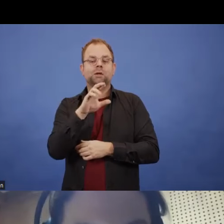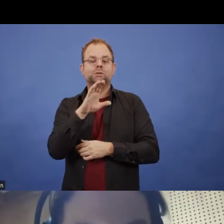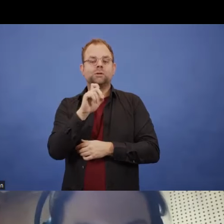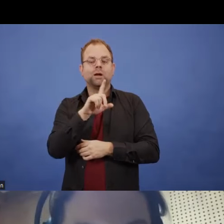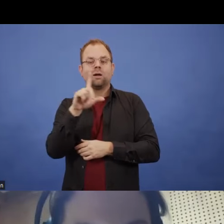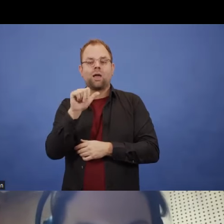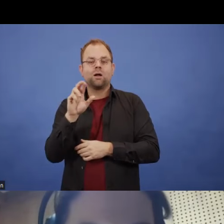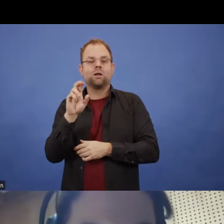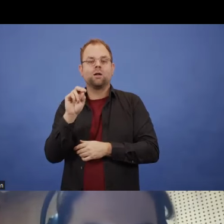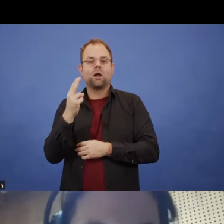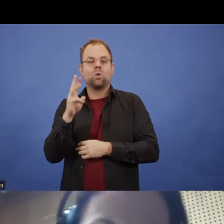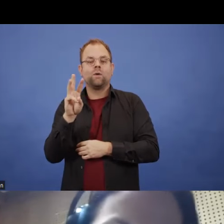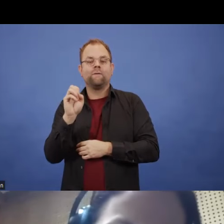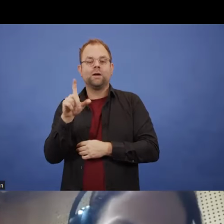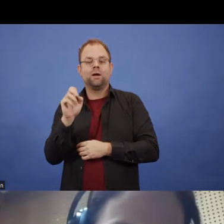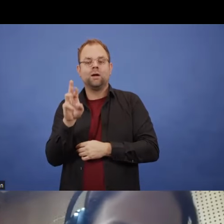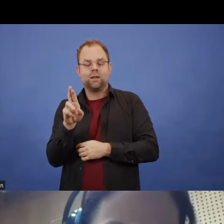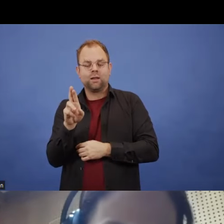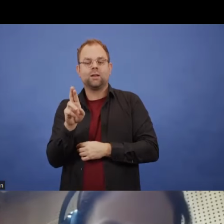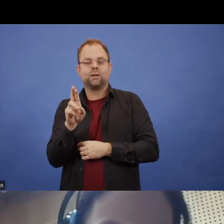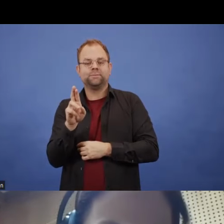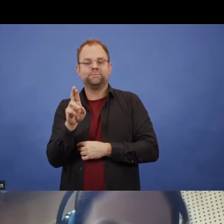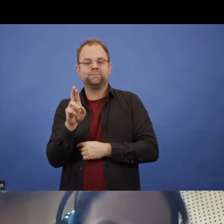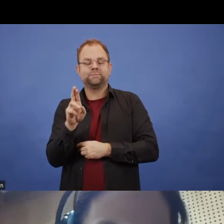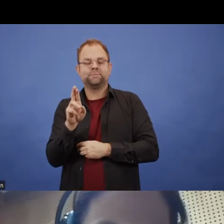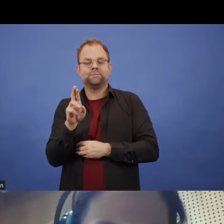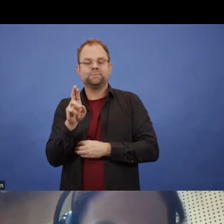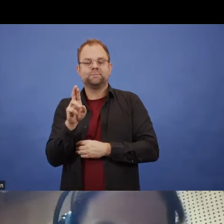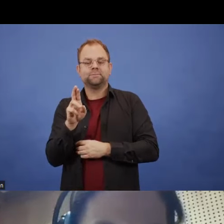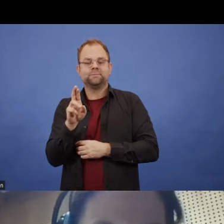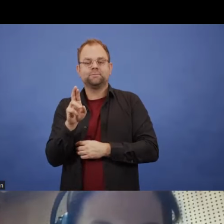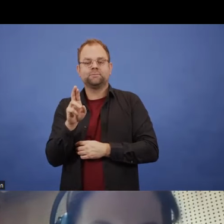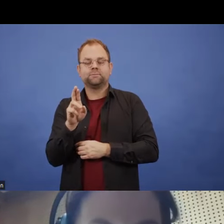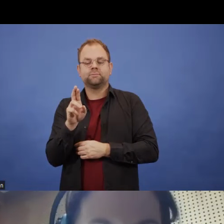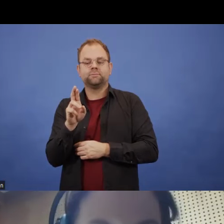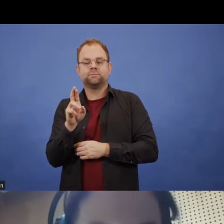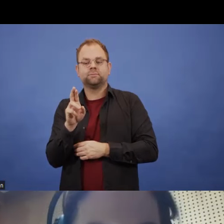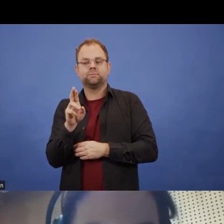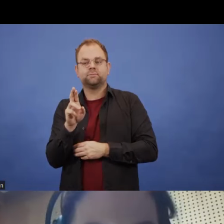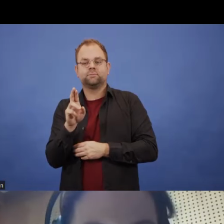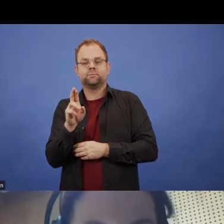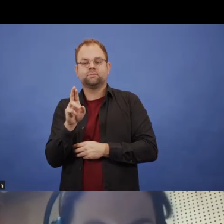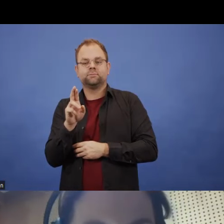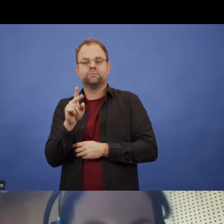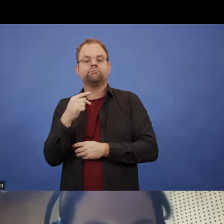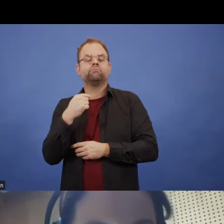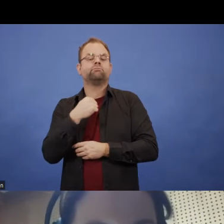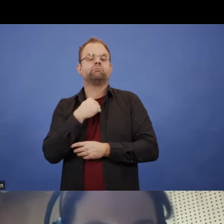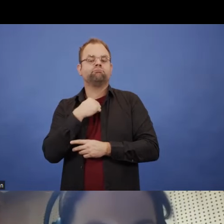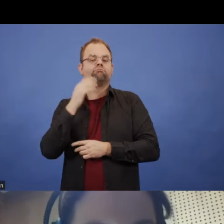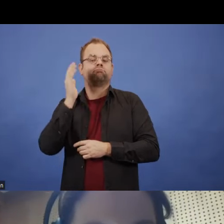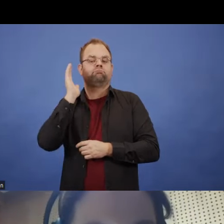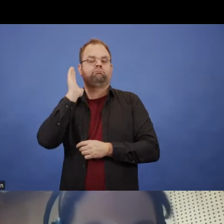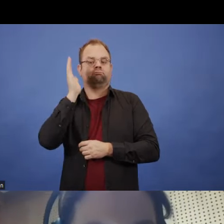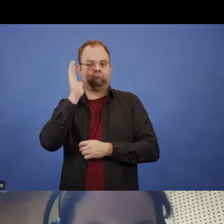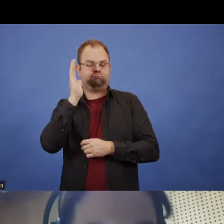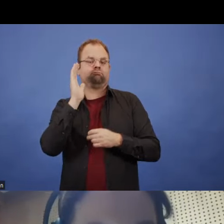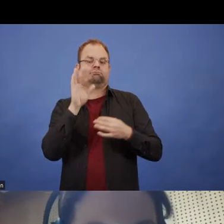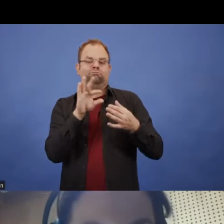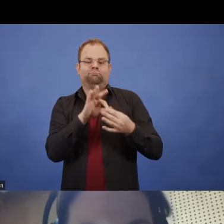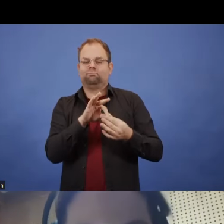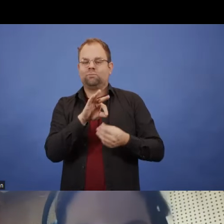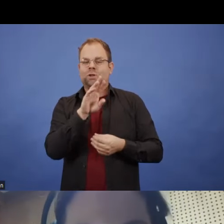will speak on another part of UNHCR's mandate, and that is on statelessness, because UNHCR